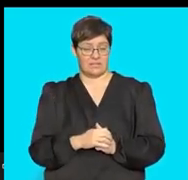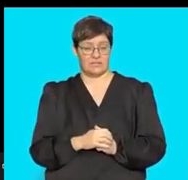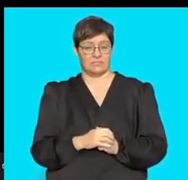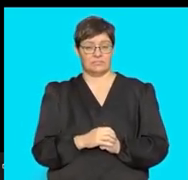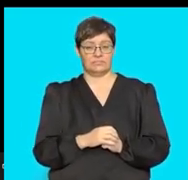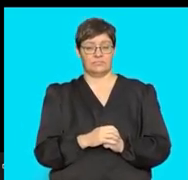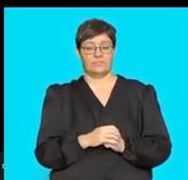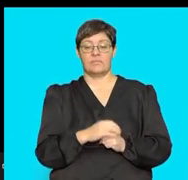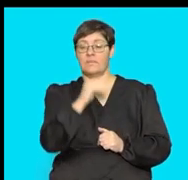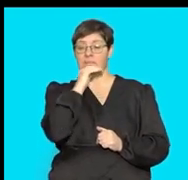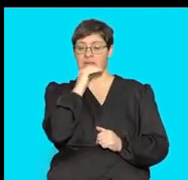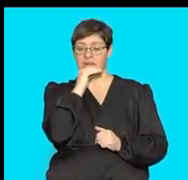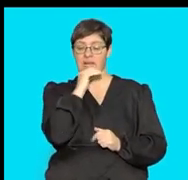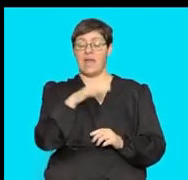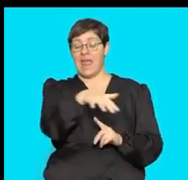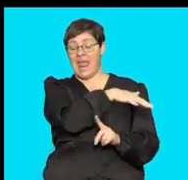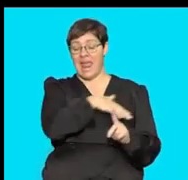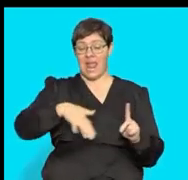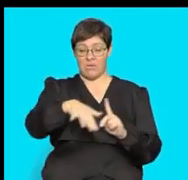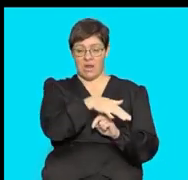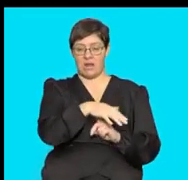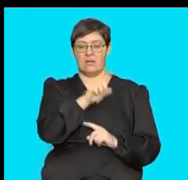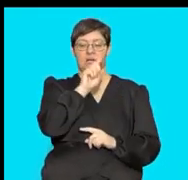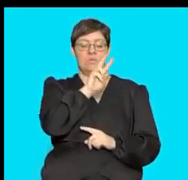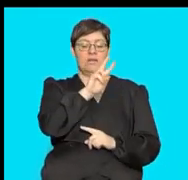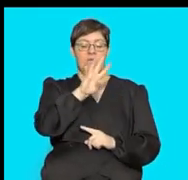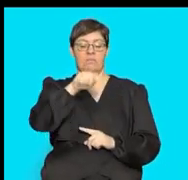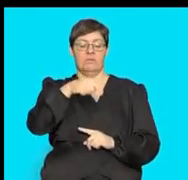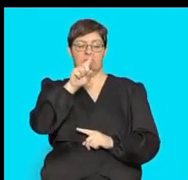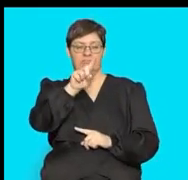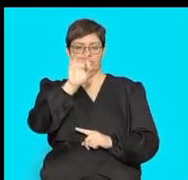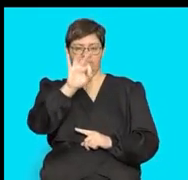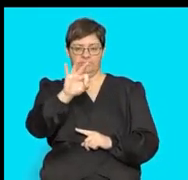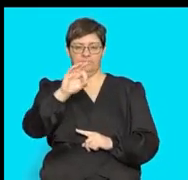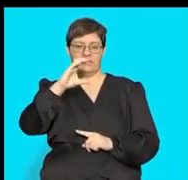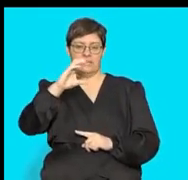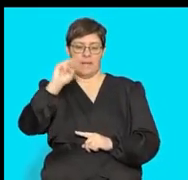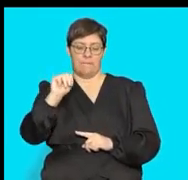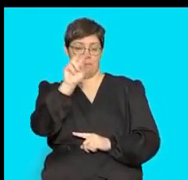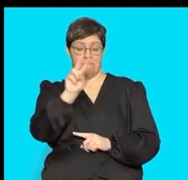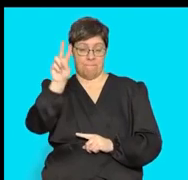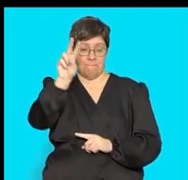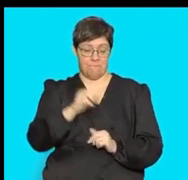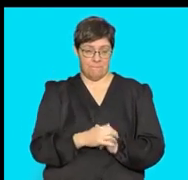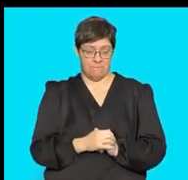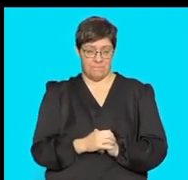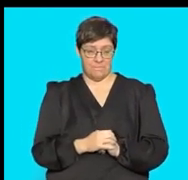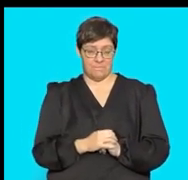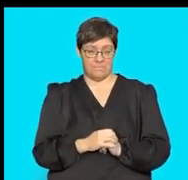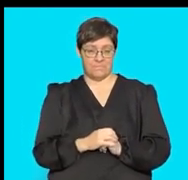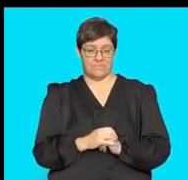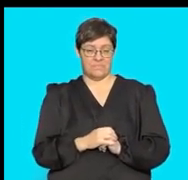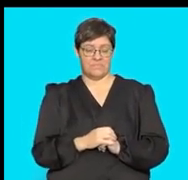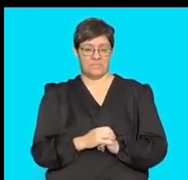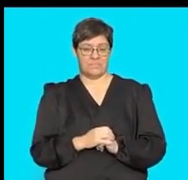24.1277, which means our area is 24.13, because that's what we will round it off to